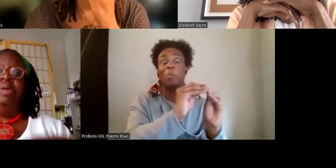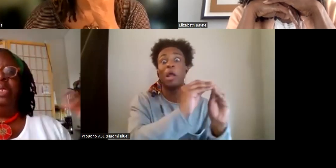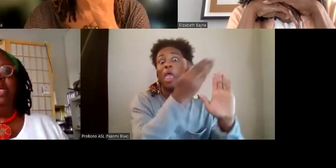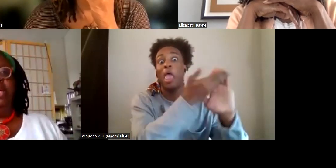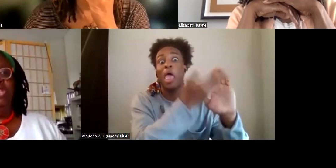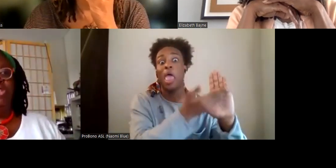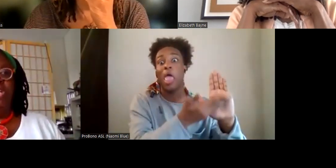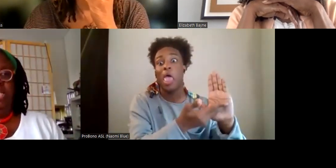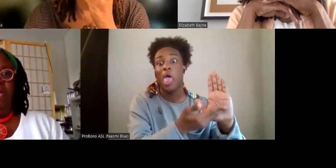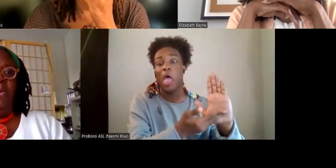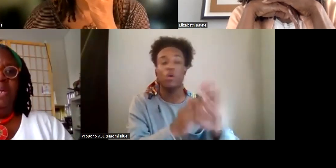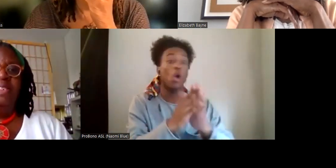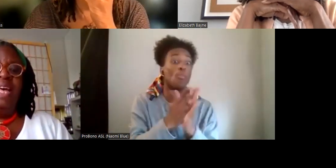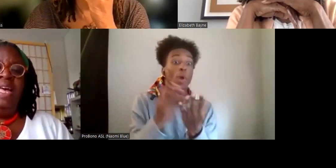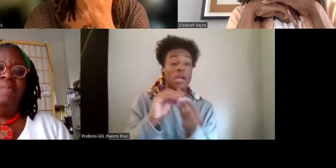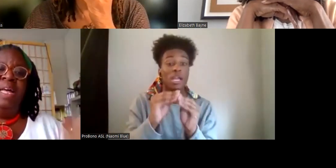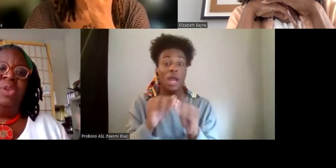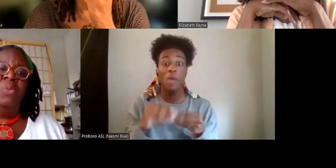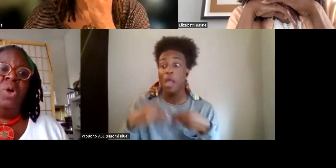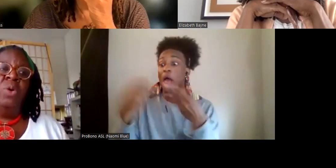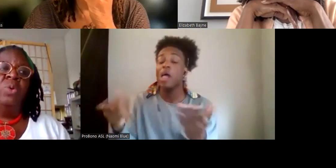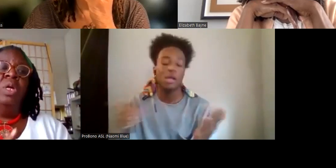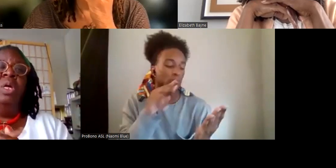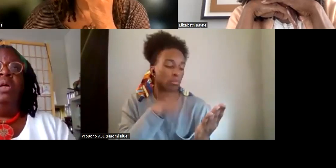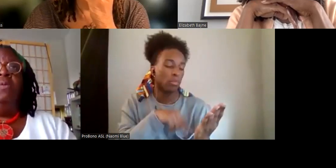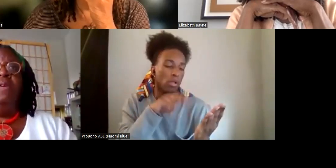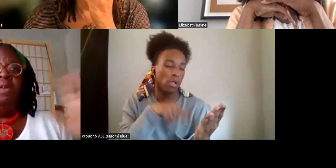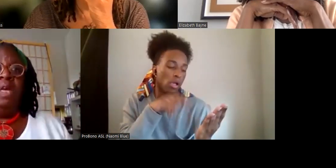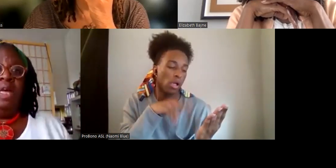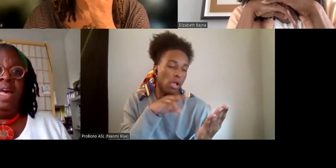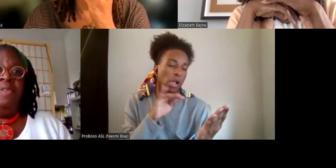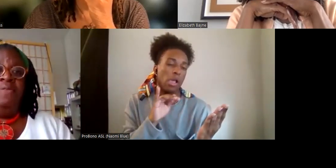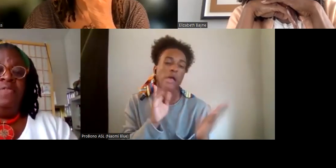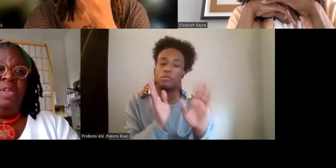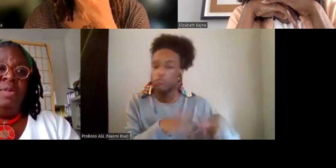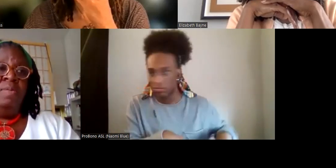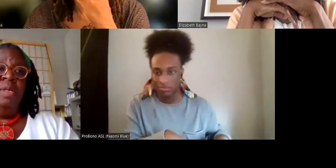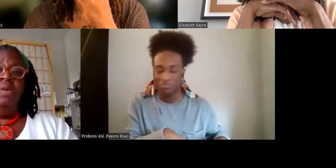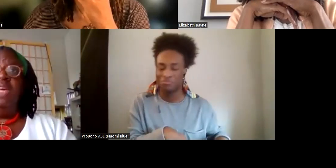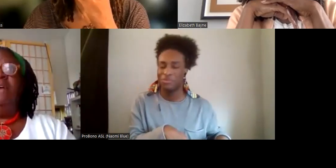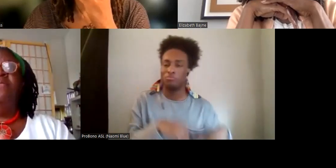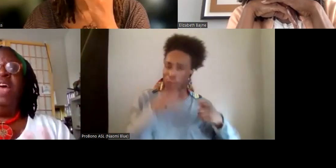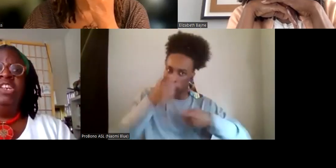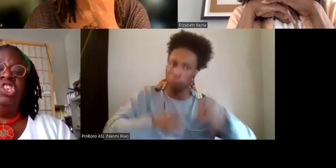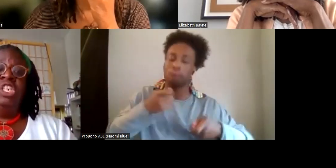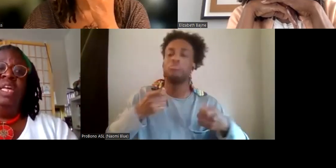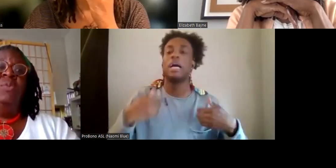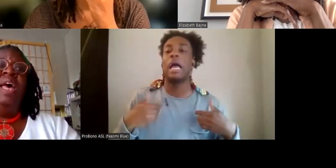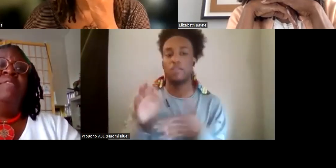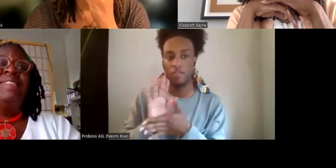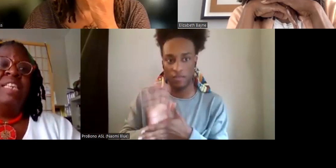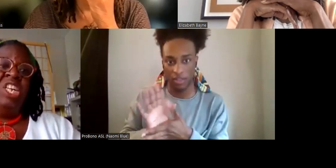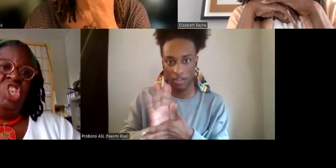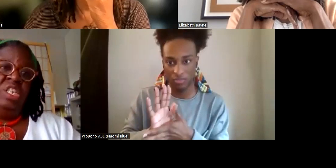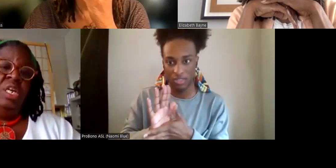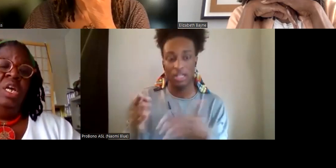to, read at their leisure at some point in time down the road, we have this film, we have a fact sheet, and